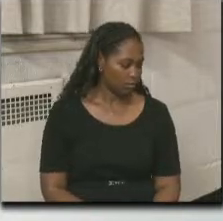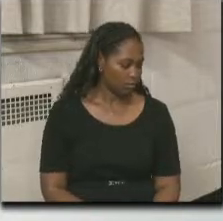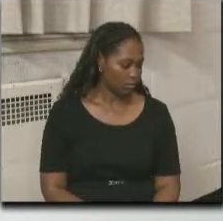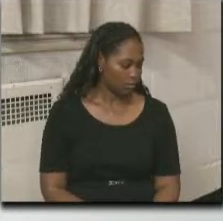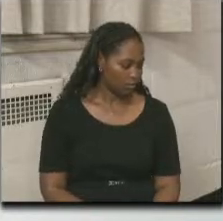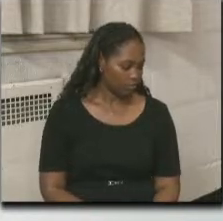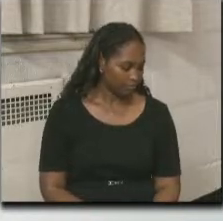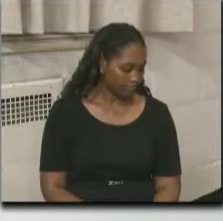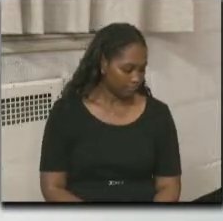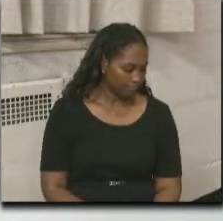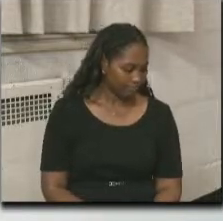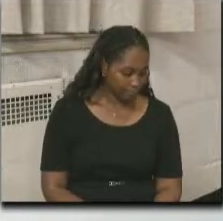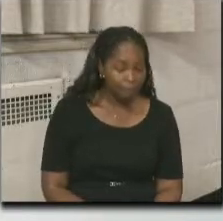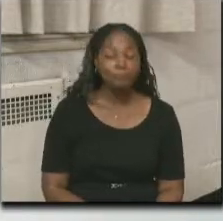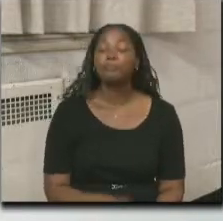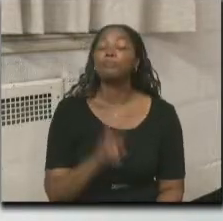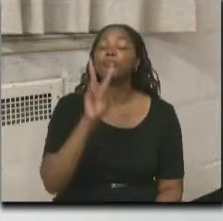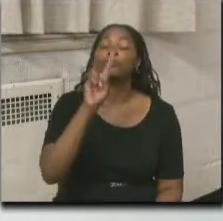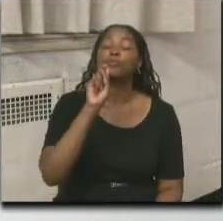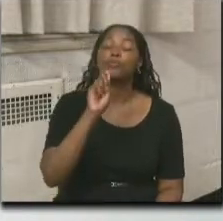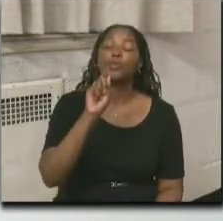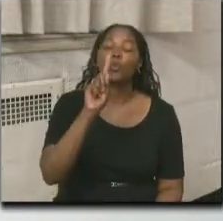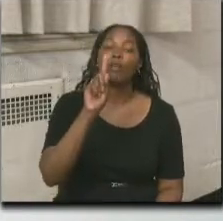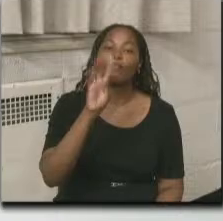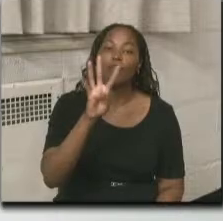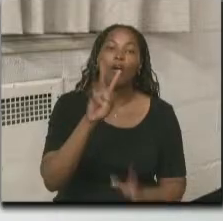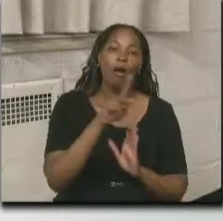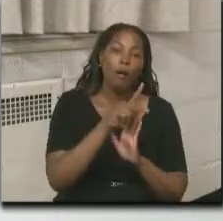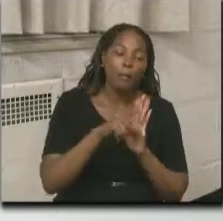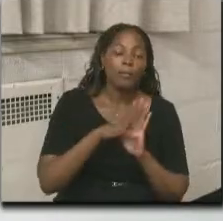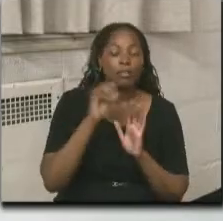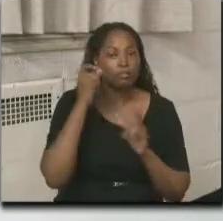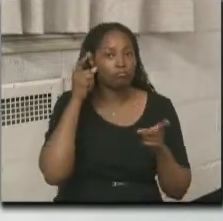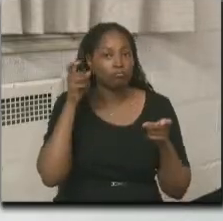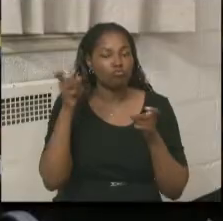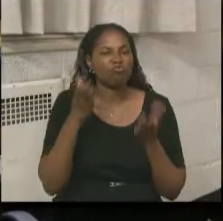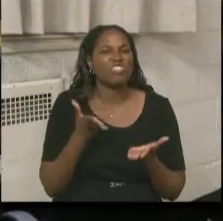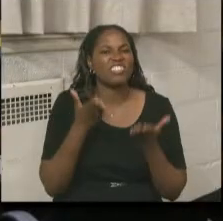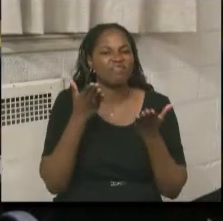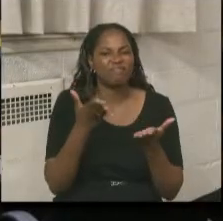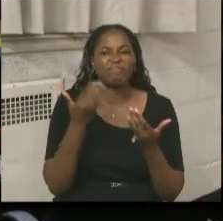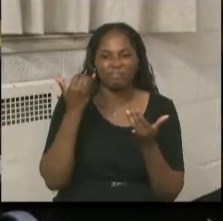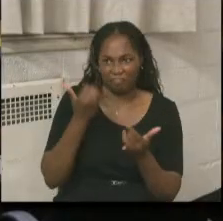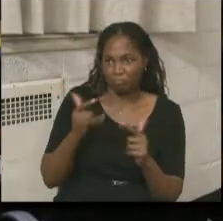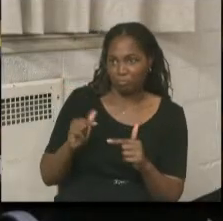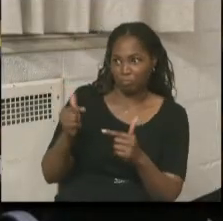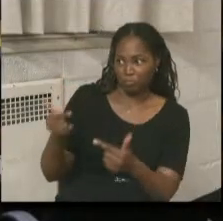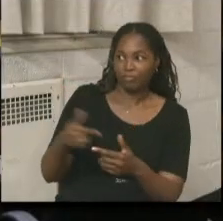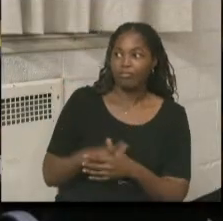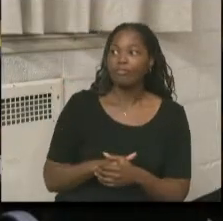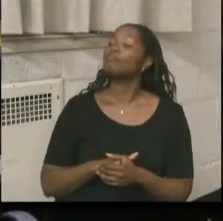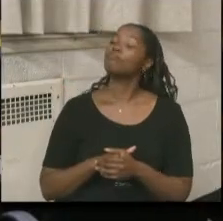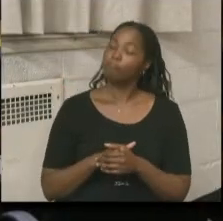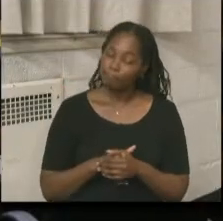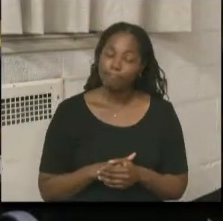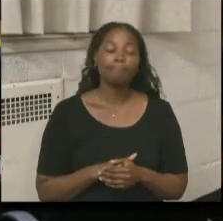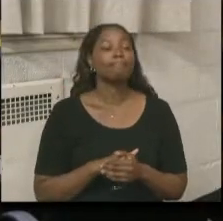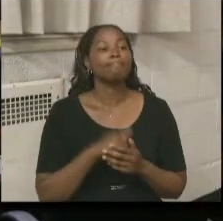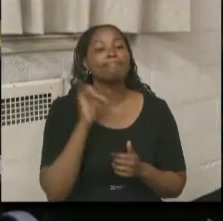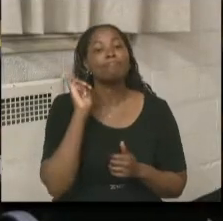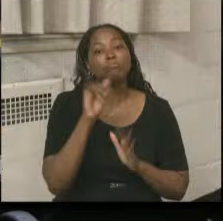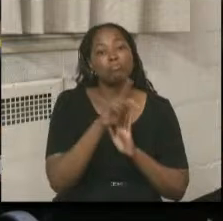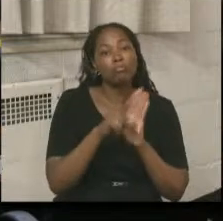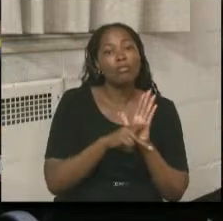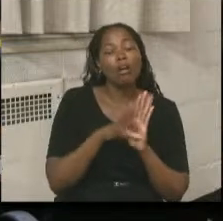2.14, Policy and Governance Recommendations. The chair recognizes Board Member Briggs. Thank you so much, Chair Mickens-Murray. The Policy and Governance Committee